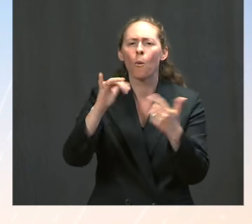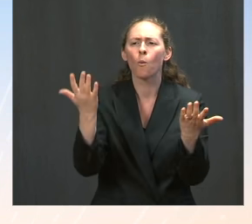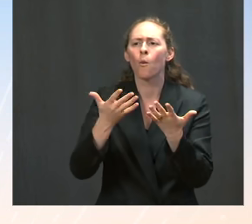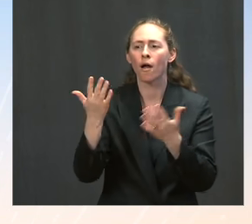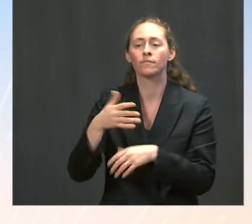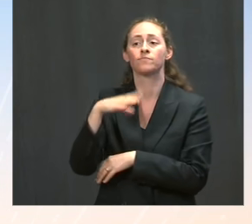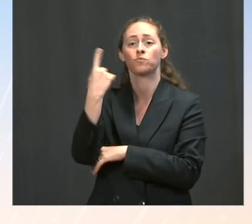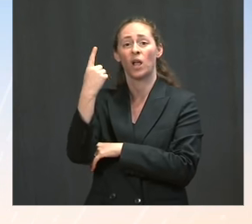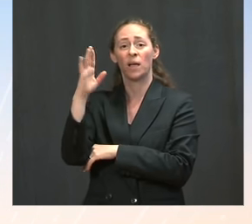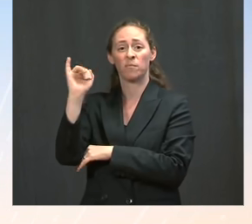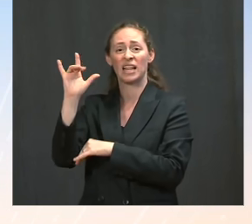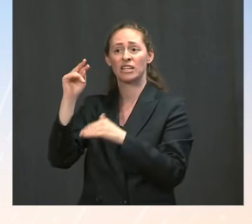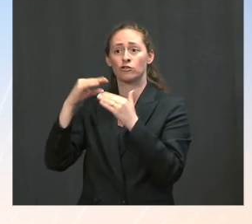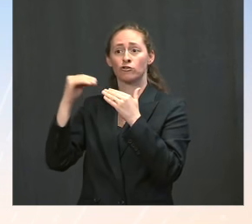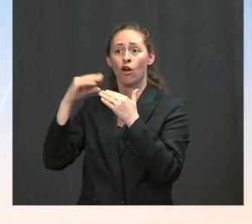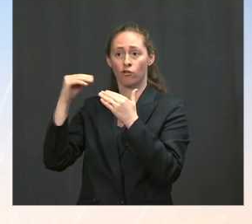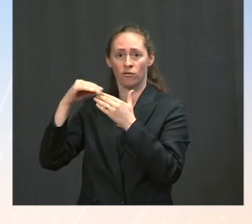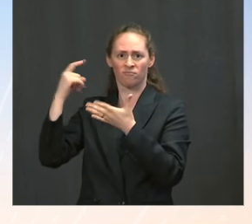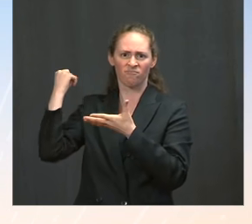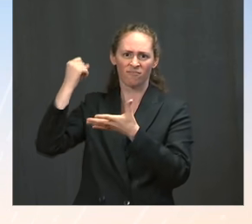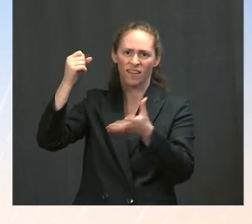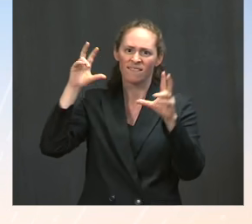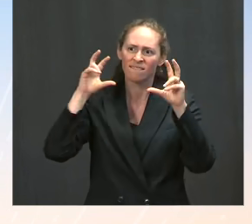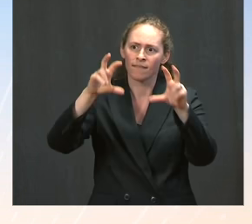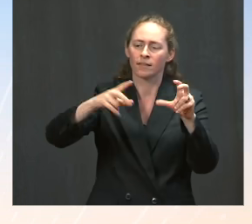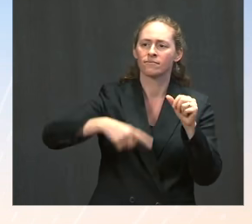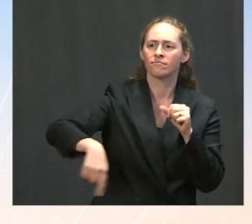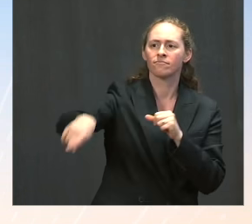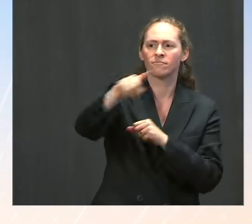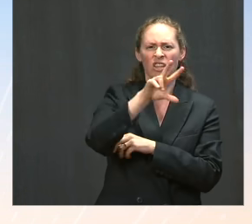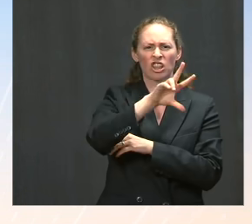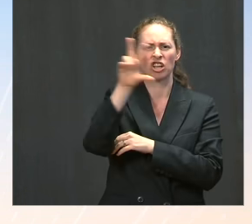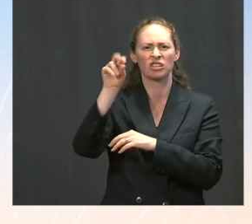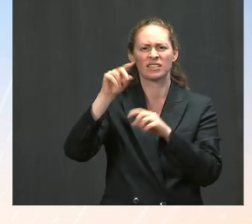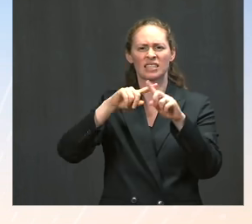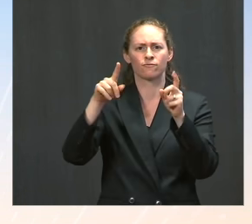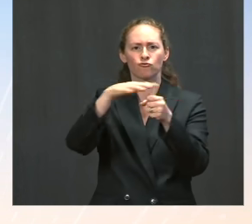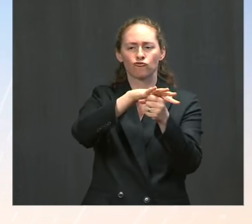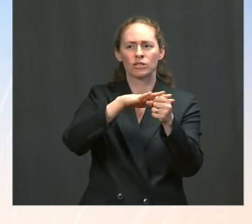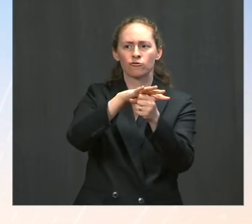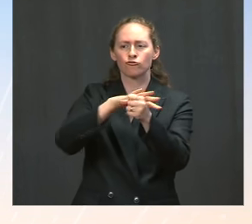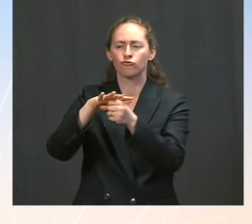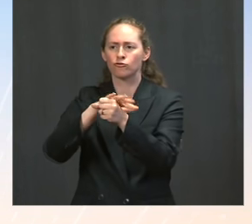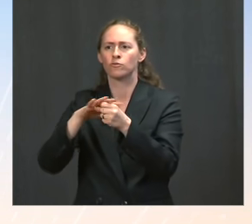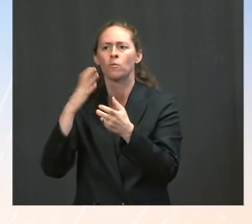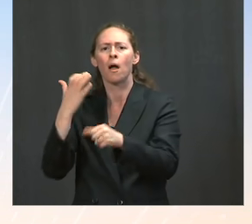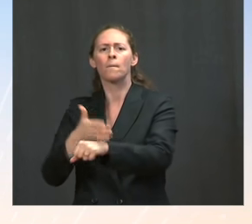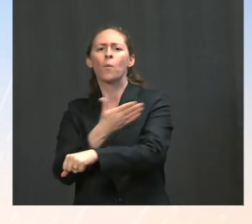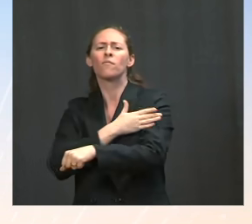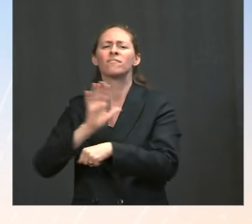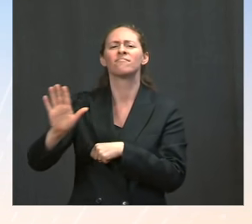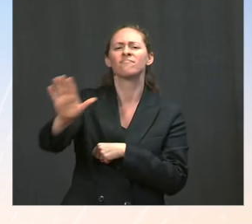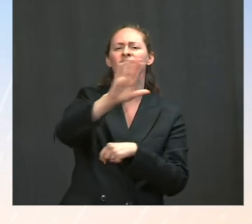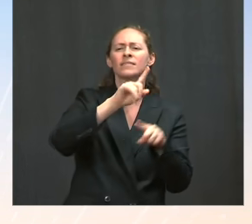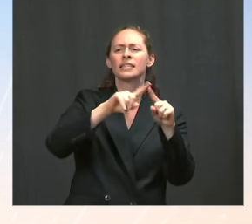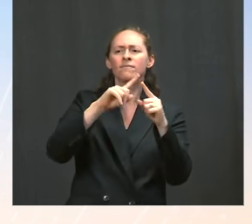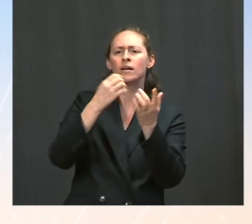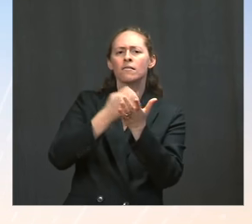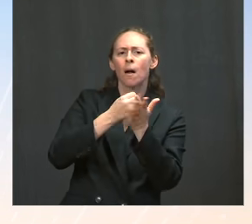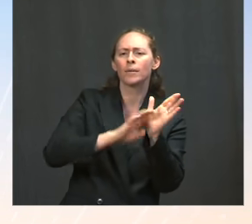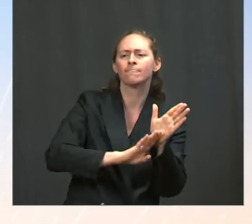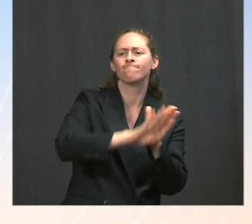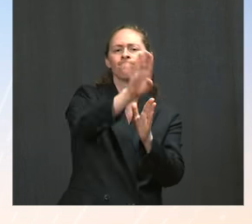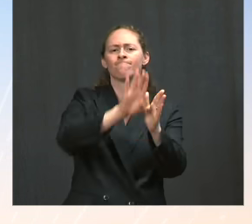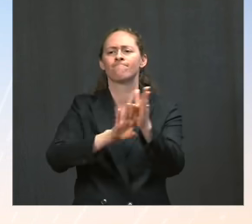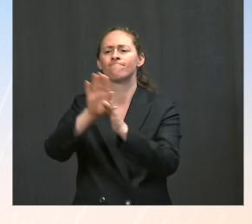country seeking to revitalize their economies. It's designed to focus on innovation and spur projects that